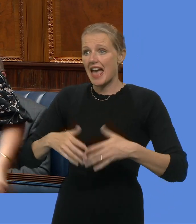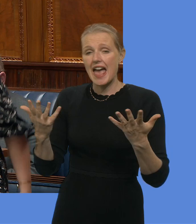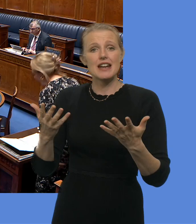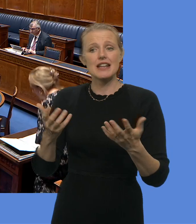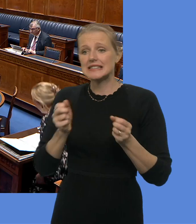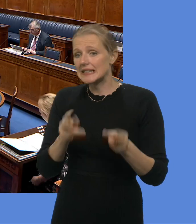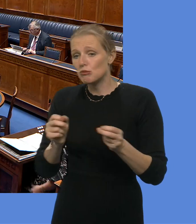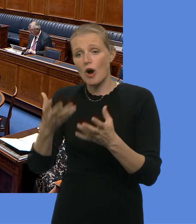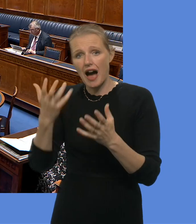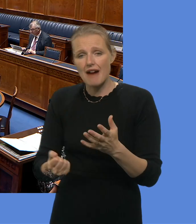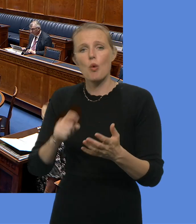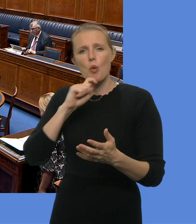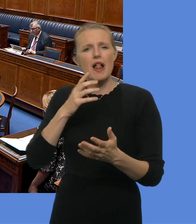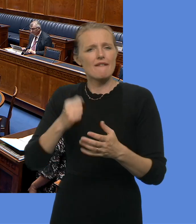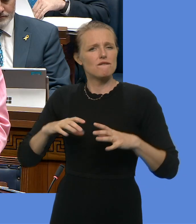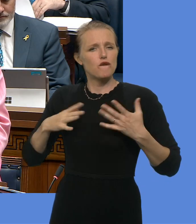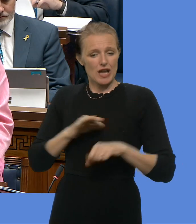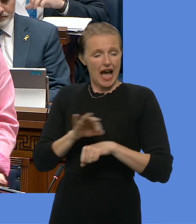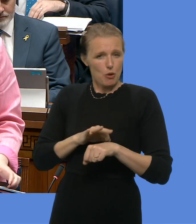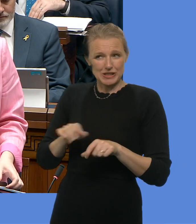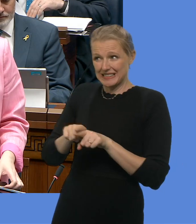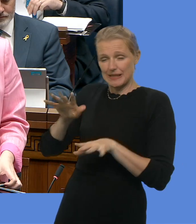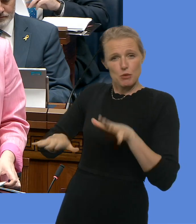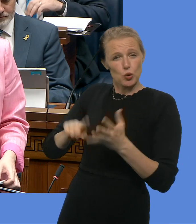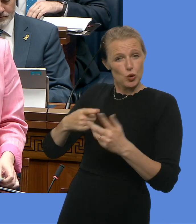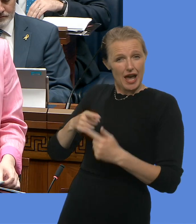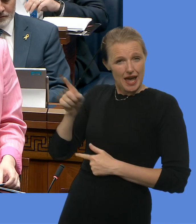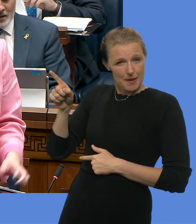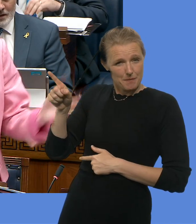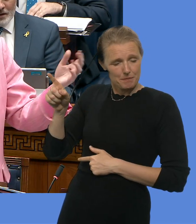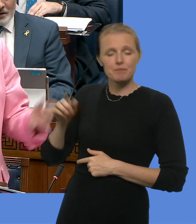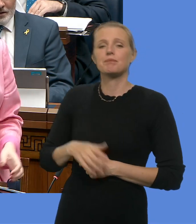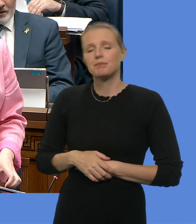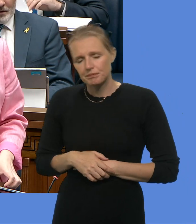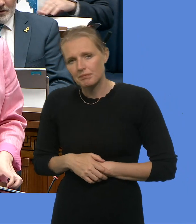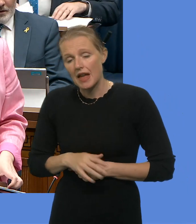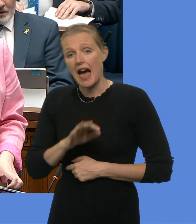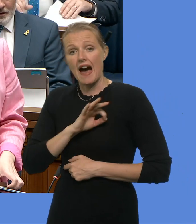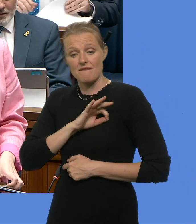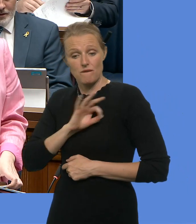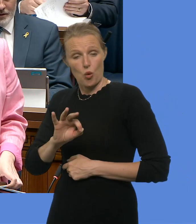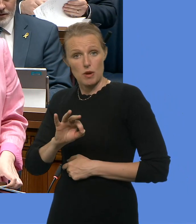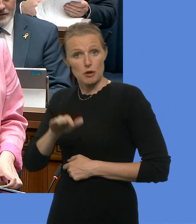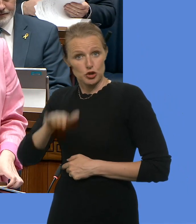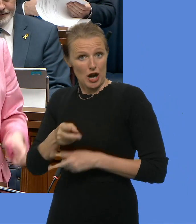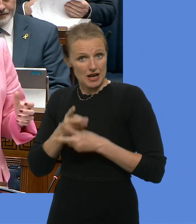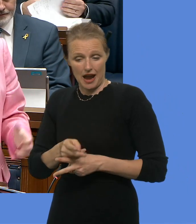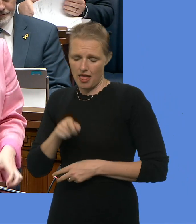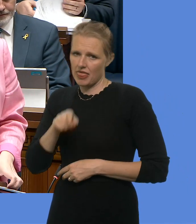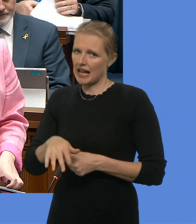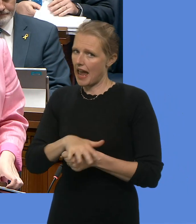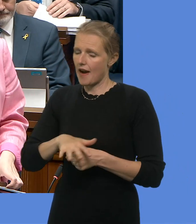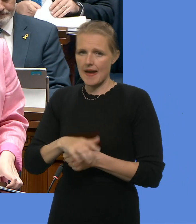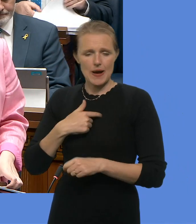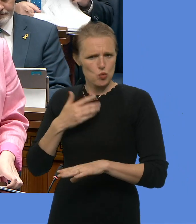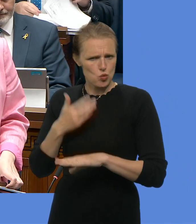UK? Minister. I thank the member for her question. Affordable childcare is an area that I've been working on for many, many years. It has been a